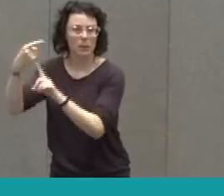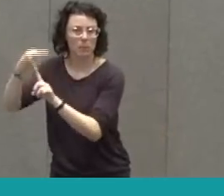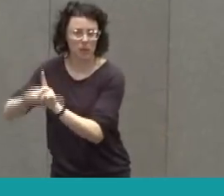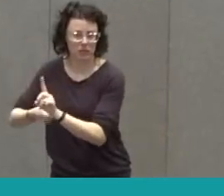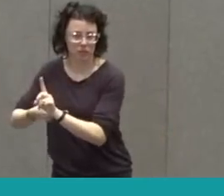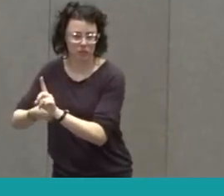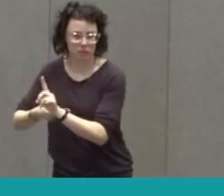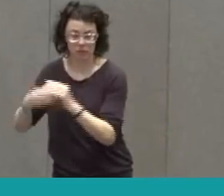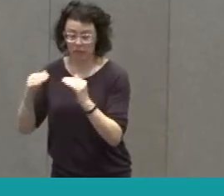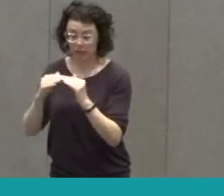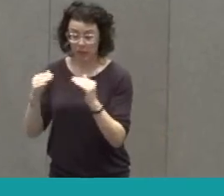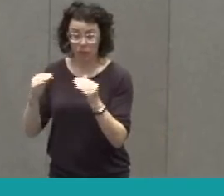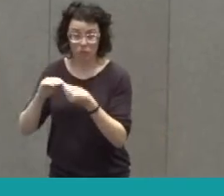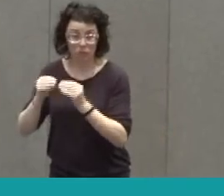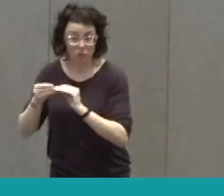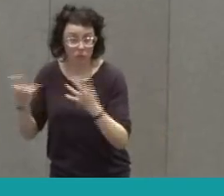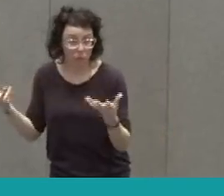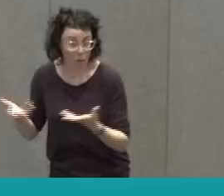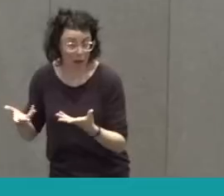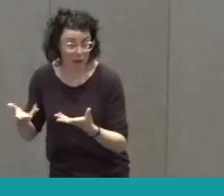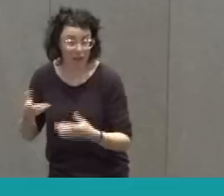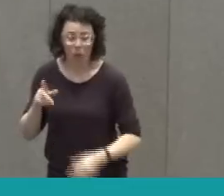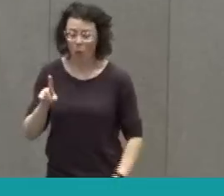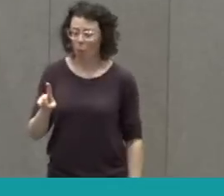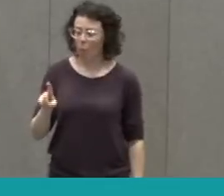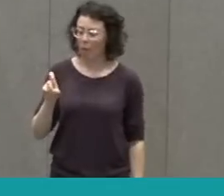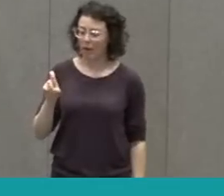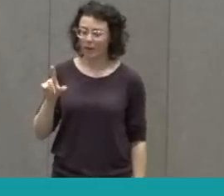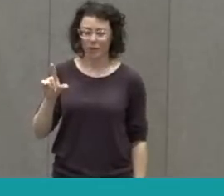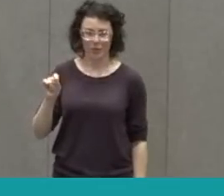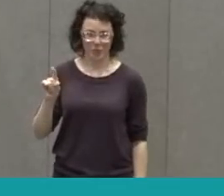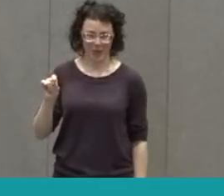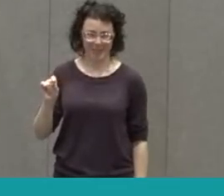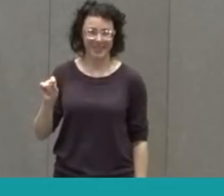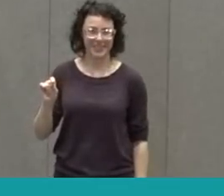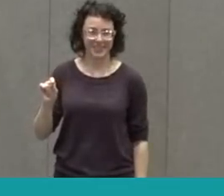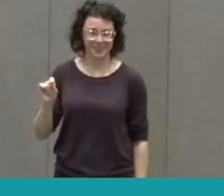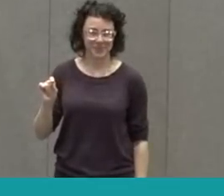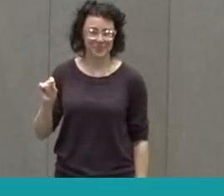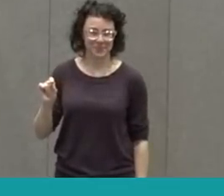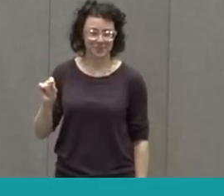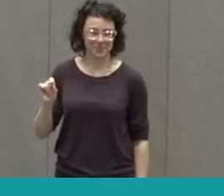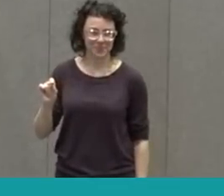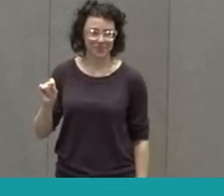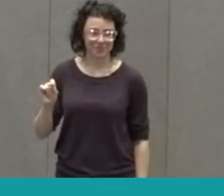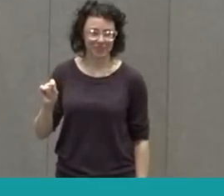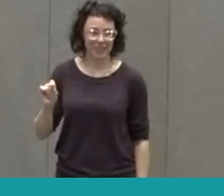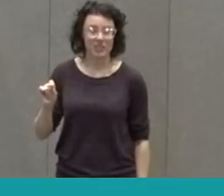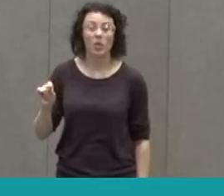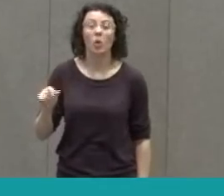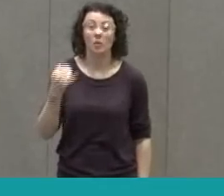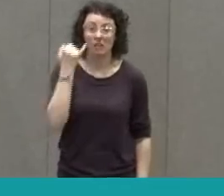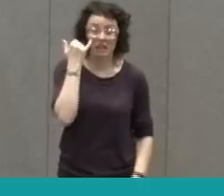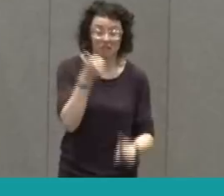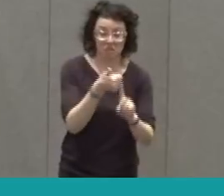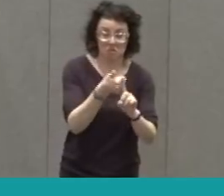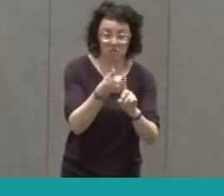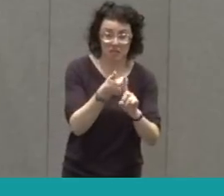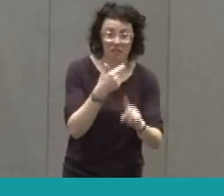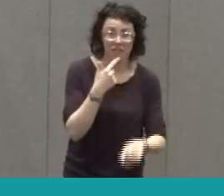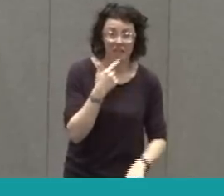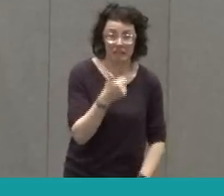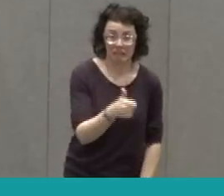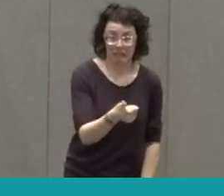120. Good. So from there, if you were a 10-year-old, you'd be